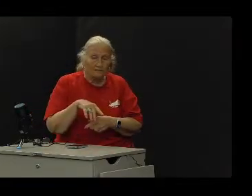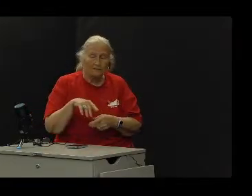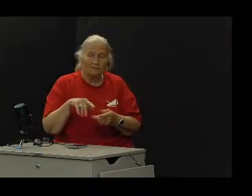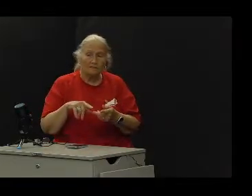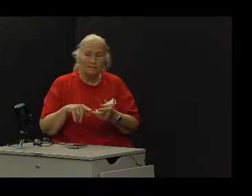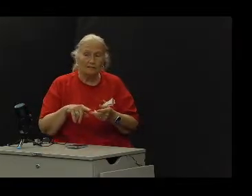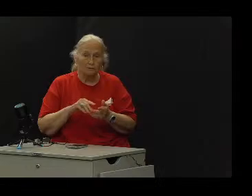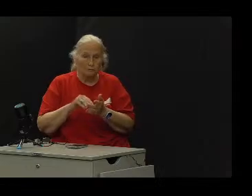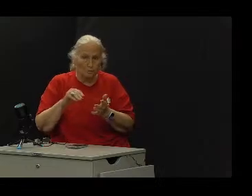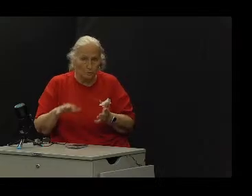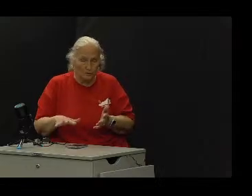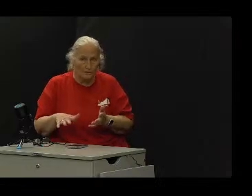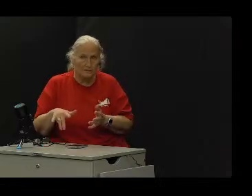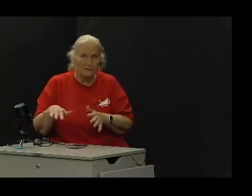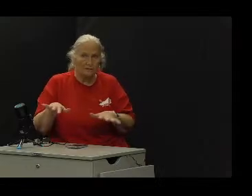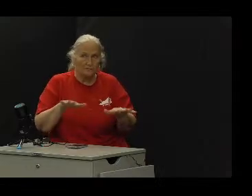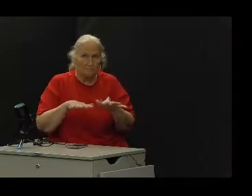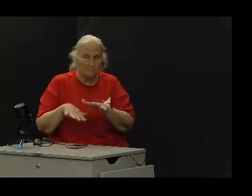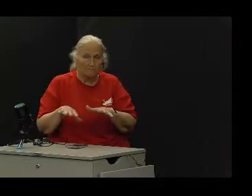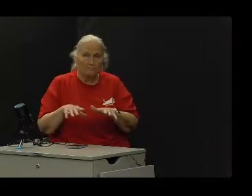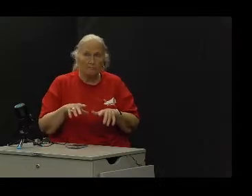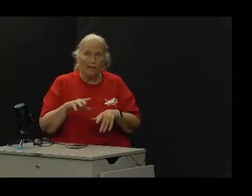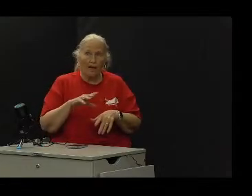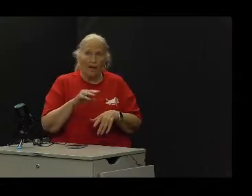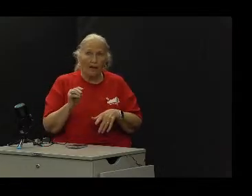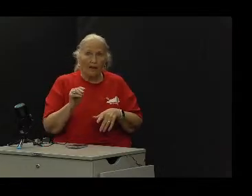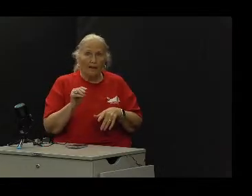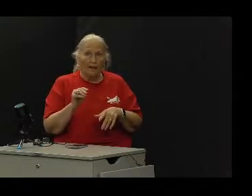happening on campus.